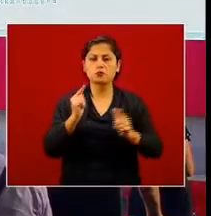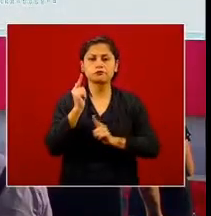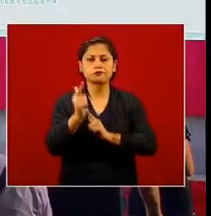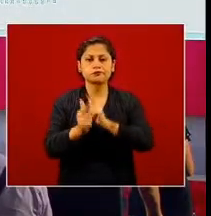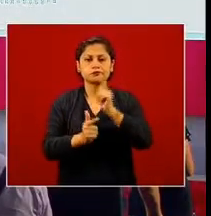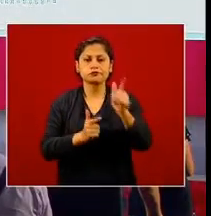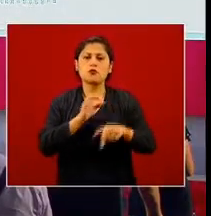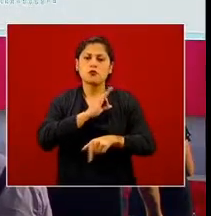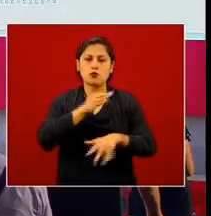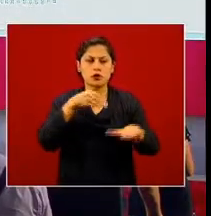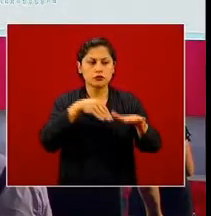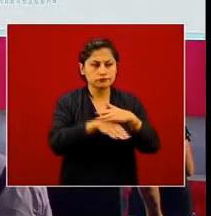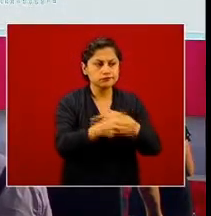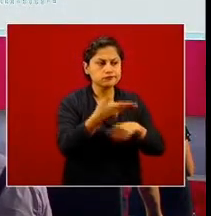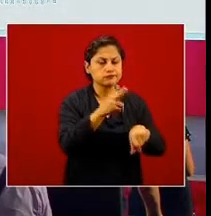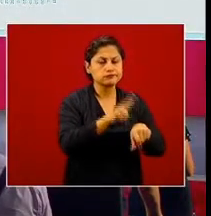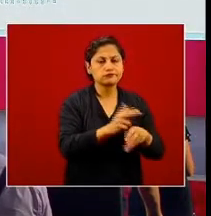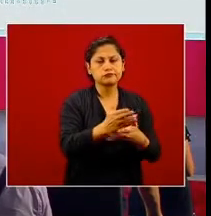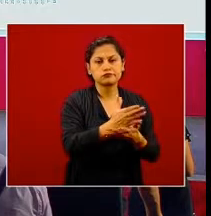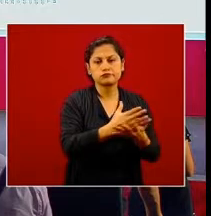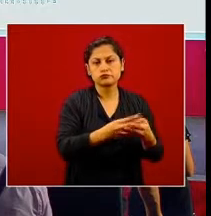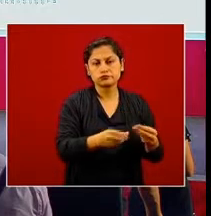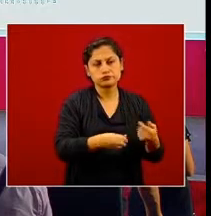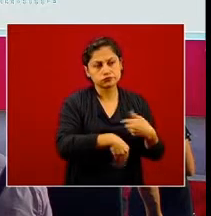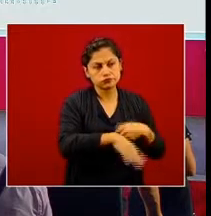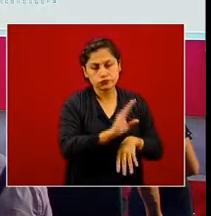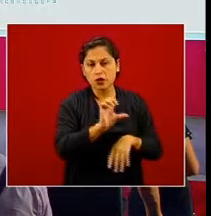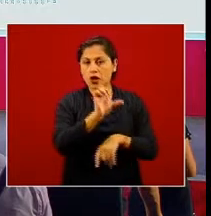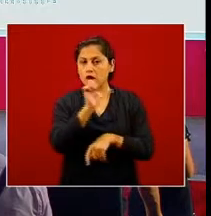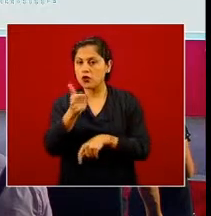medical attention to people and not have to turn them away.